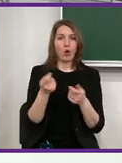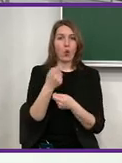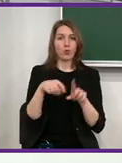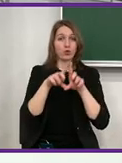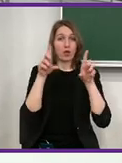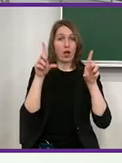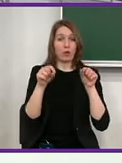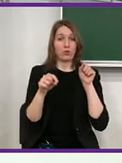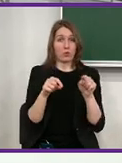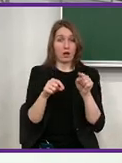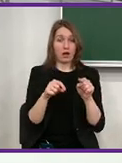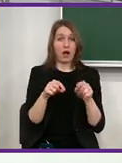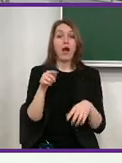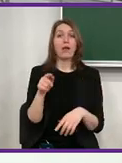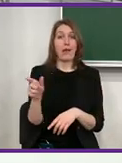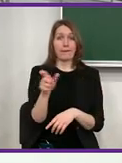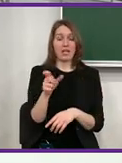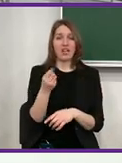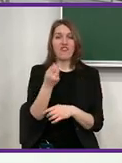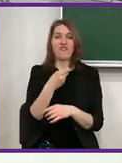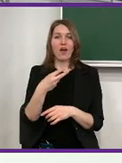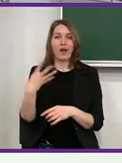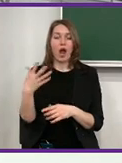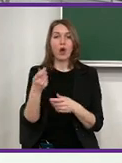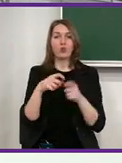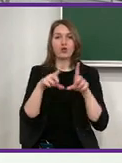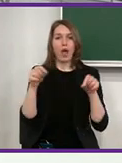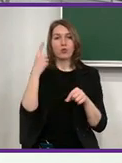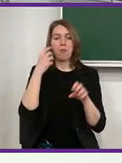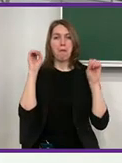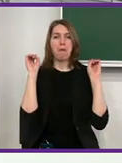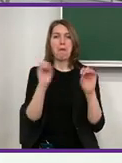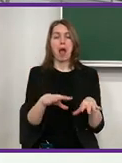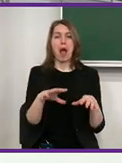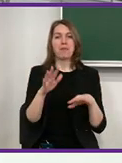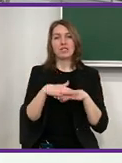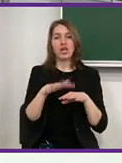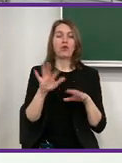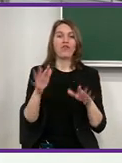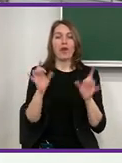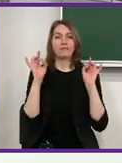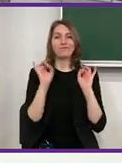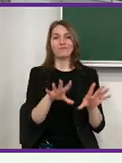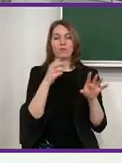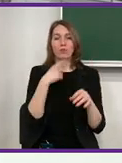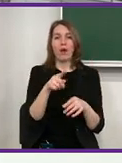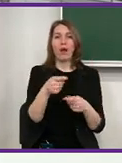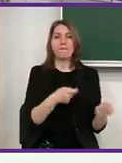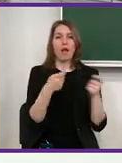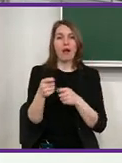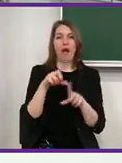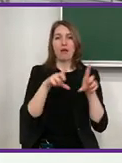or organization has found significant human rights violations in a specific company, and